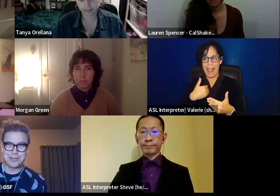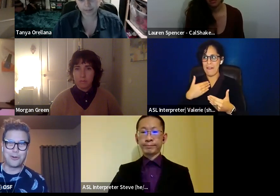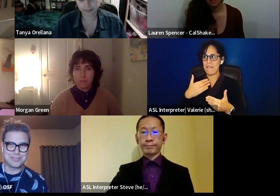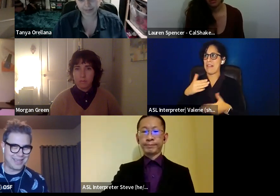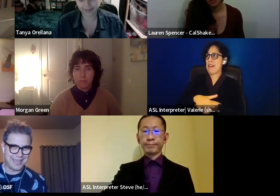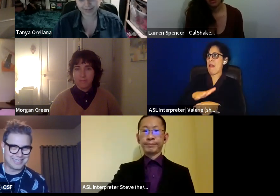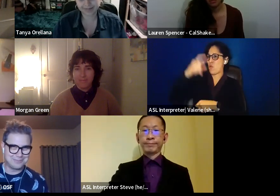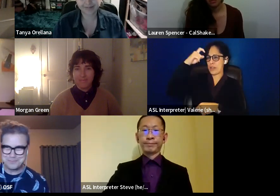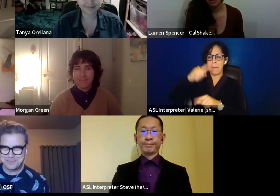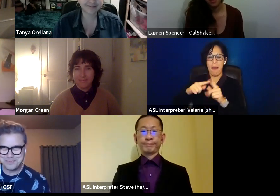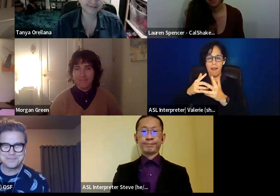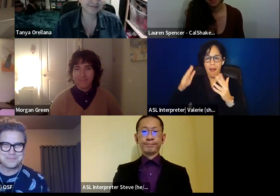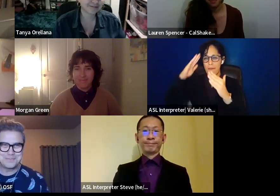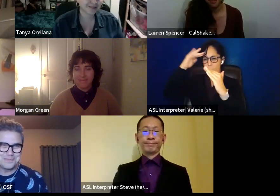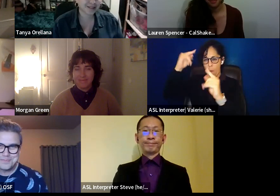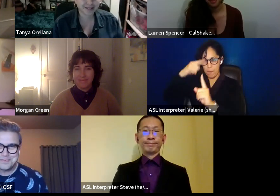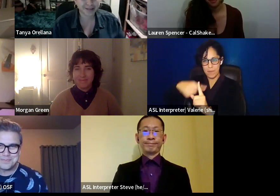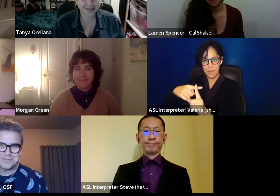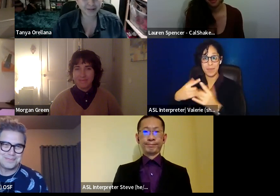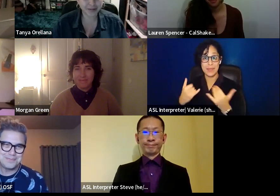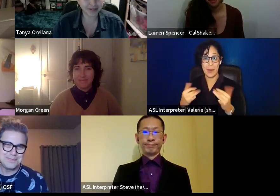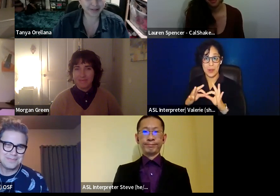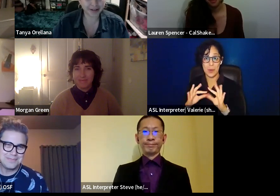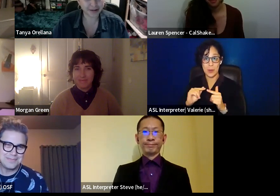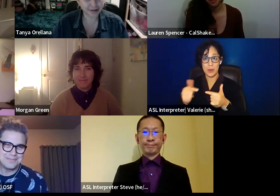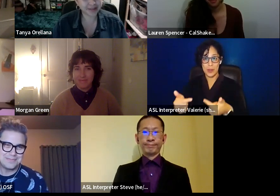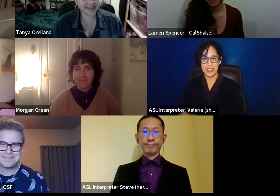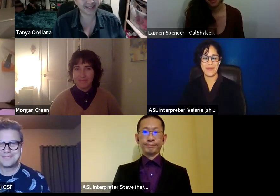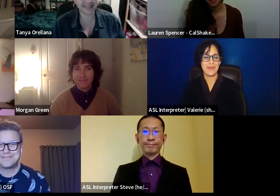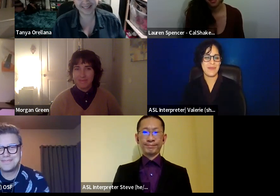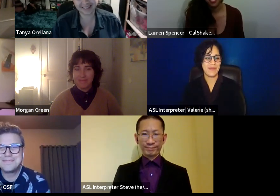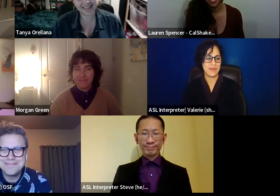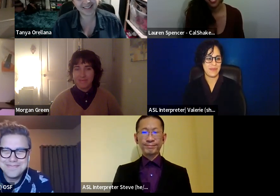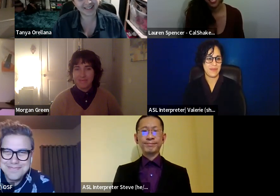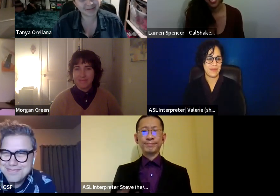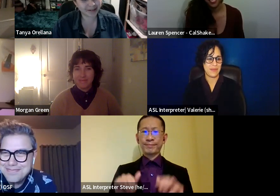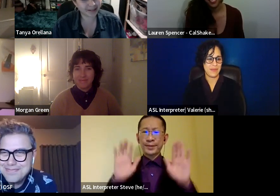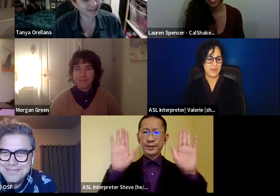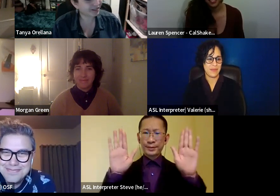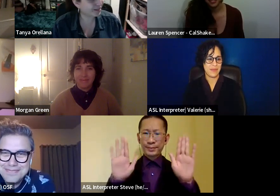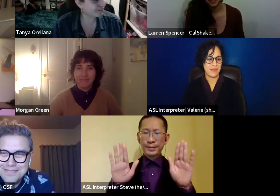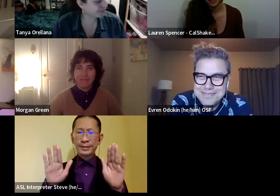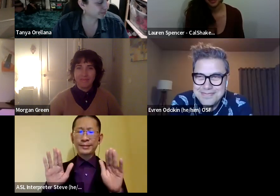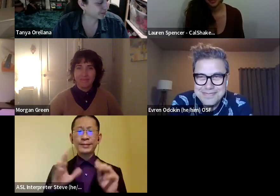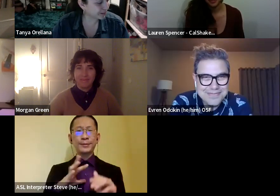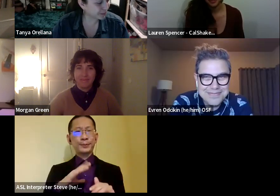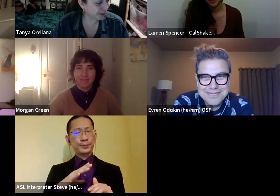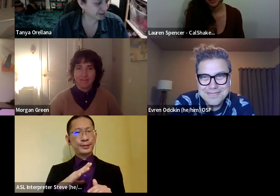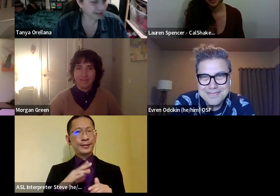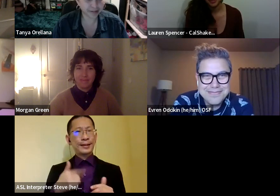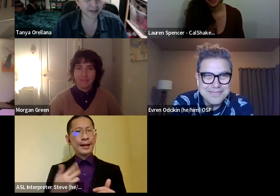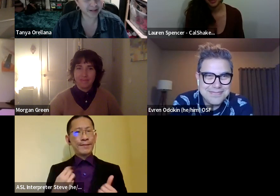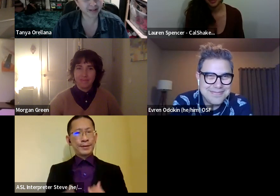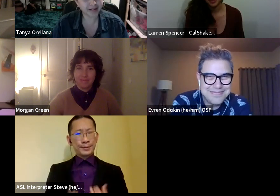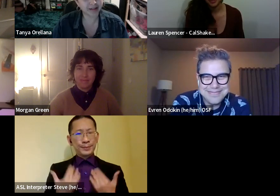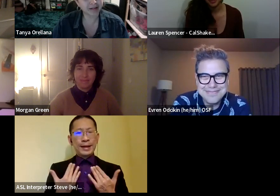but great hopes, I guess. Those are amazing, great hopes. I'm very inspired